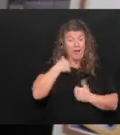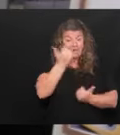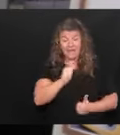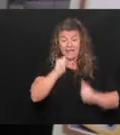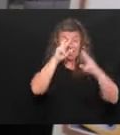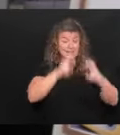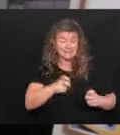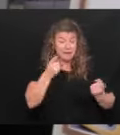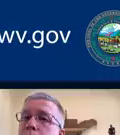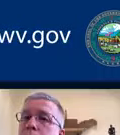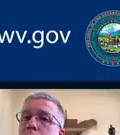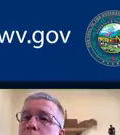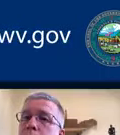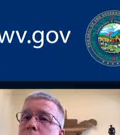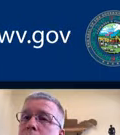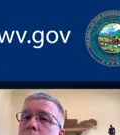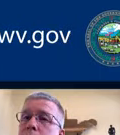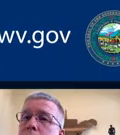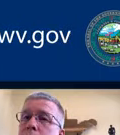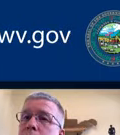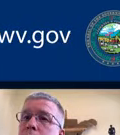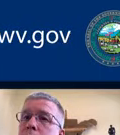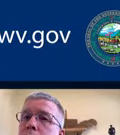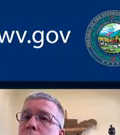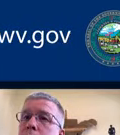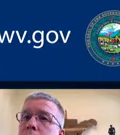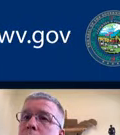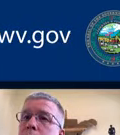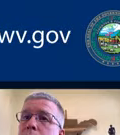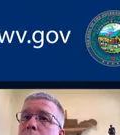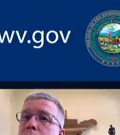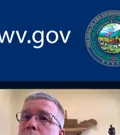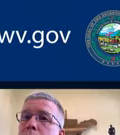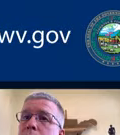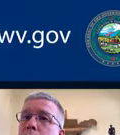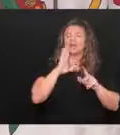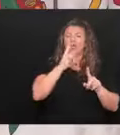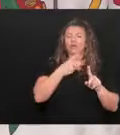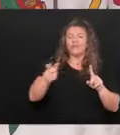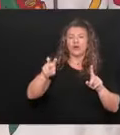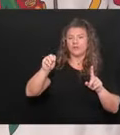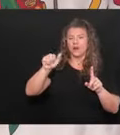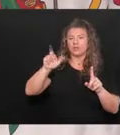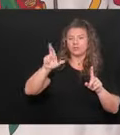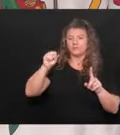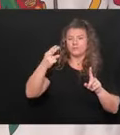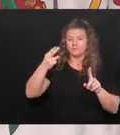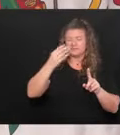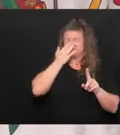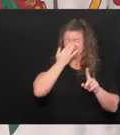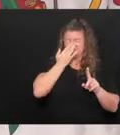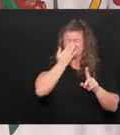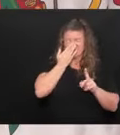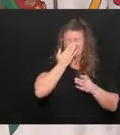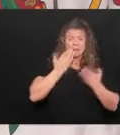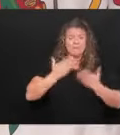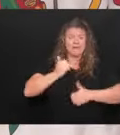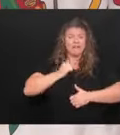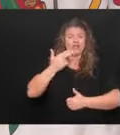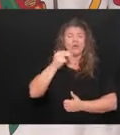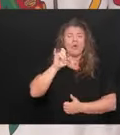you. Charles, let me start with this, and I want to defer to Dr. Marsh, maybe General Hoyer as